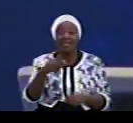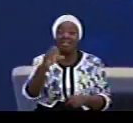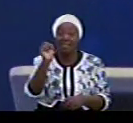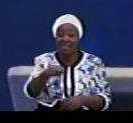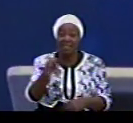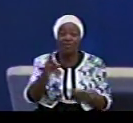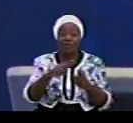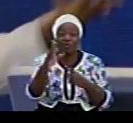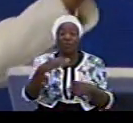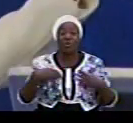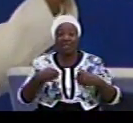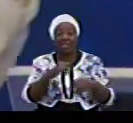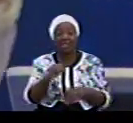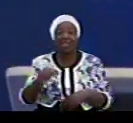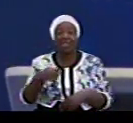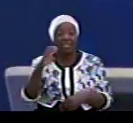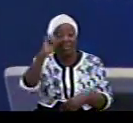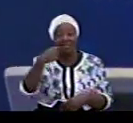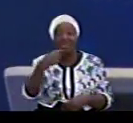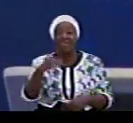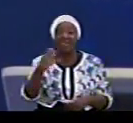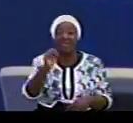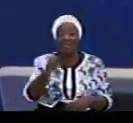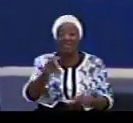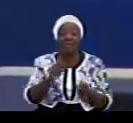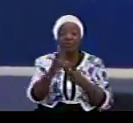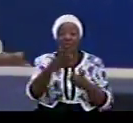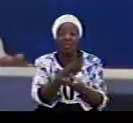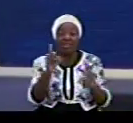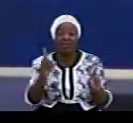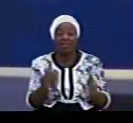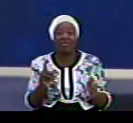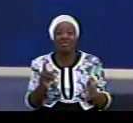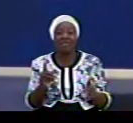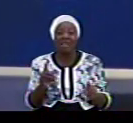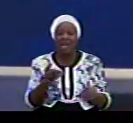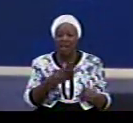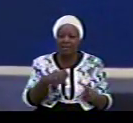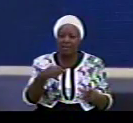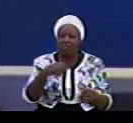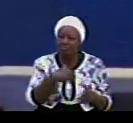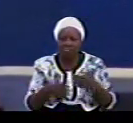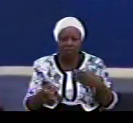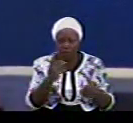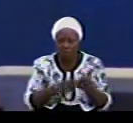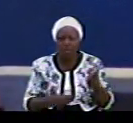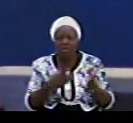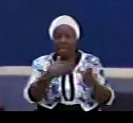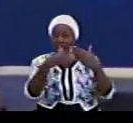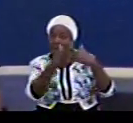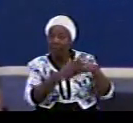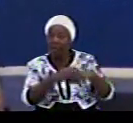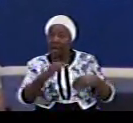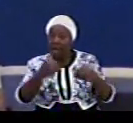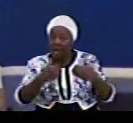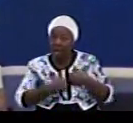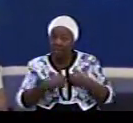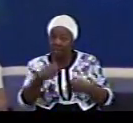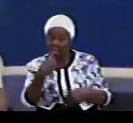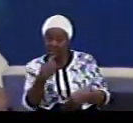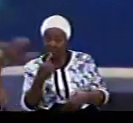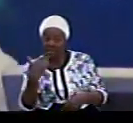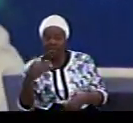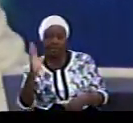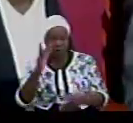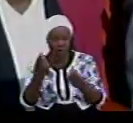your healing. It says yes to your deliverance. And what heaven has willed will come